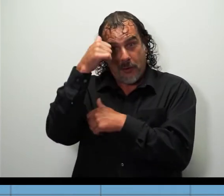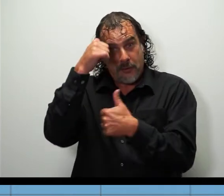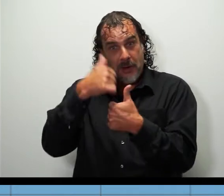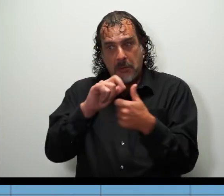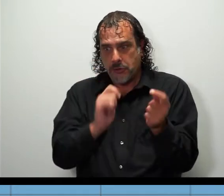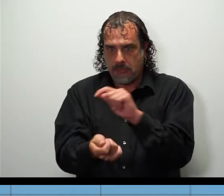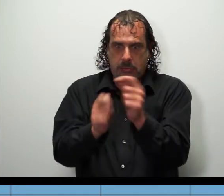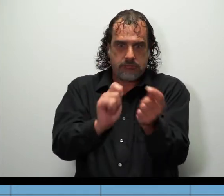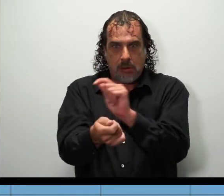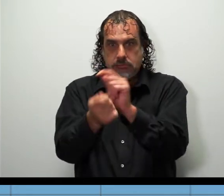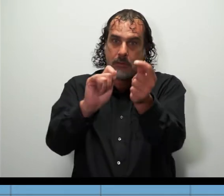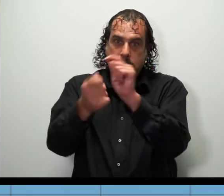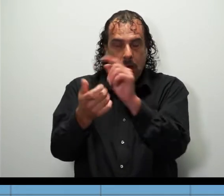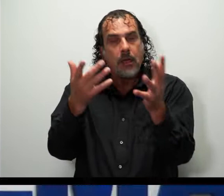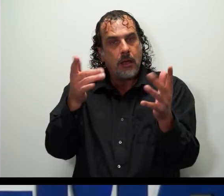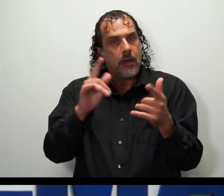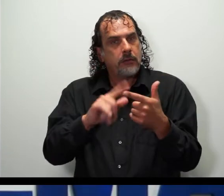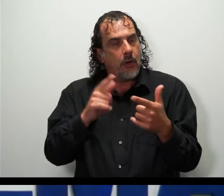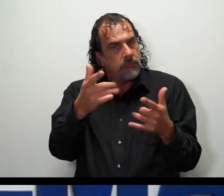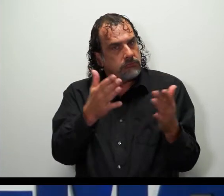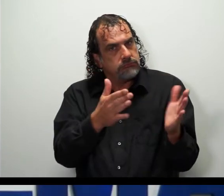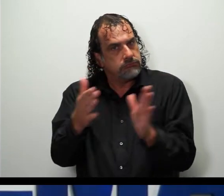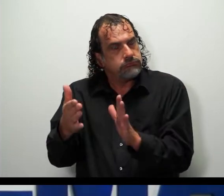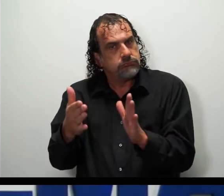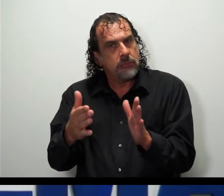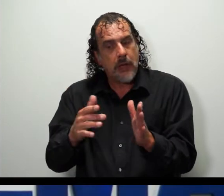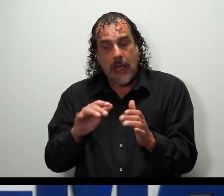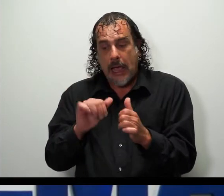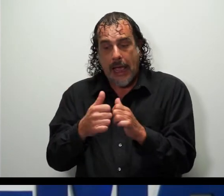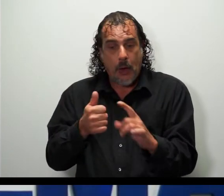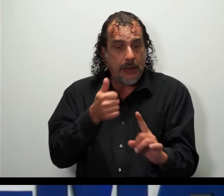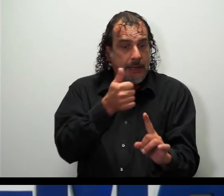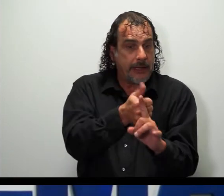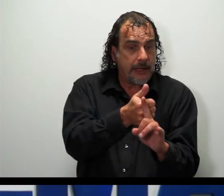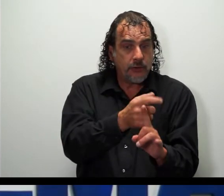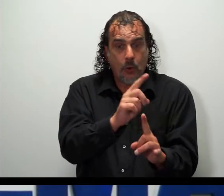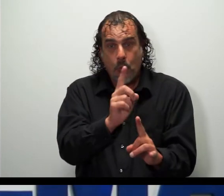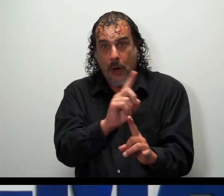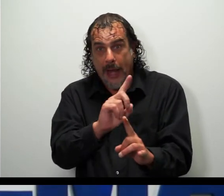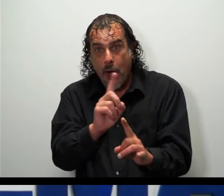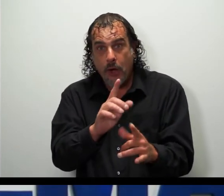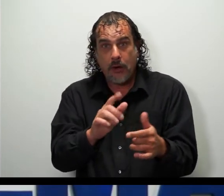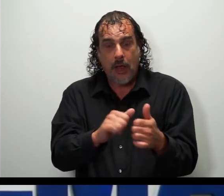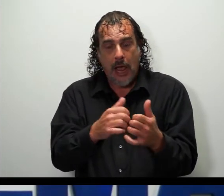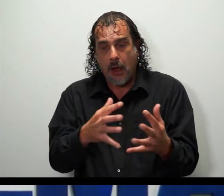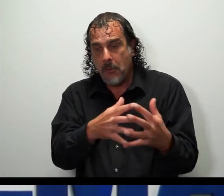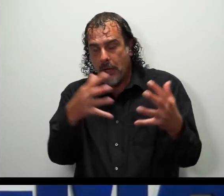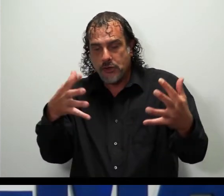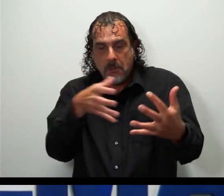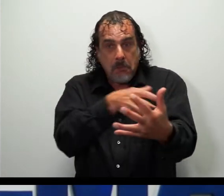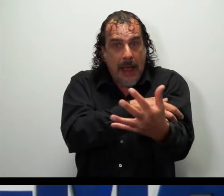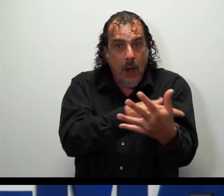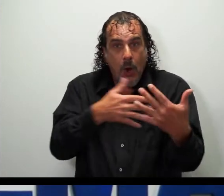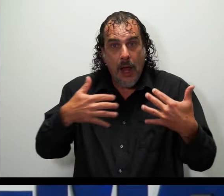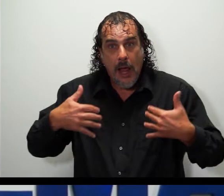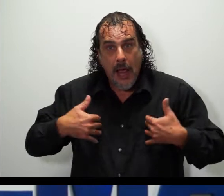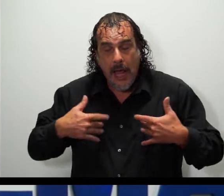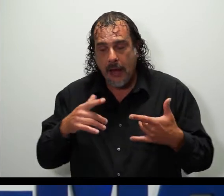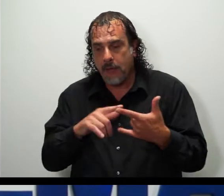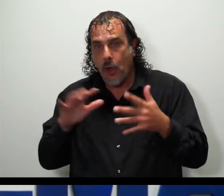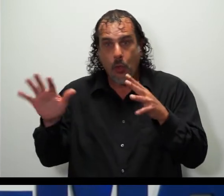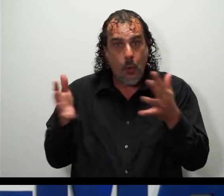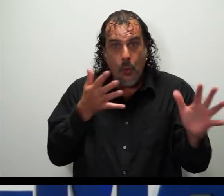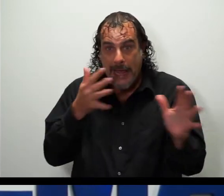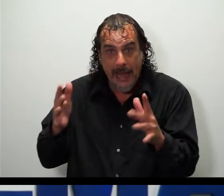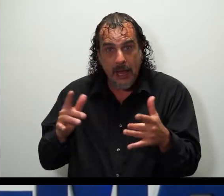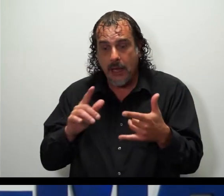be prepared for that. So that being the case, how that storm comes on land, how powerful it is, the wind field, or how tight-knit the storm